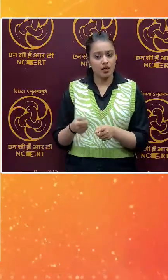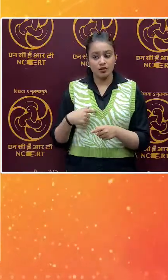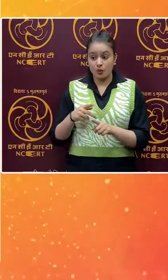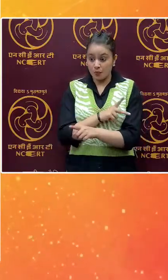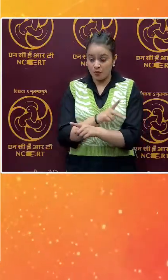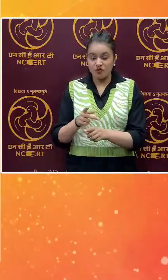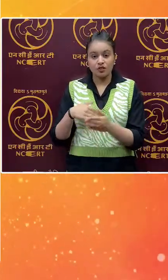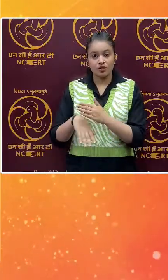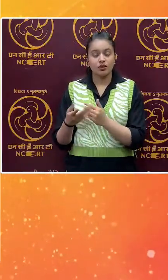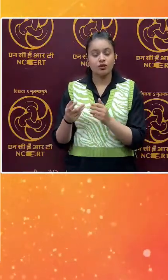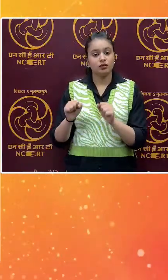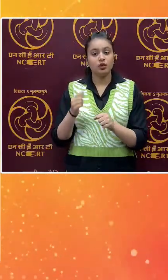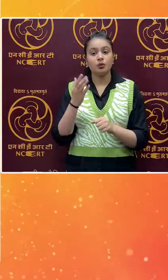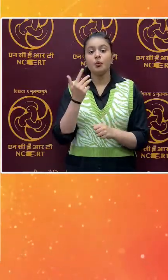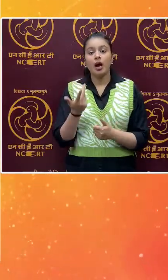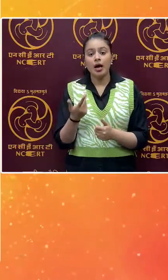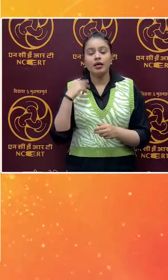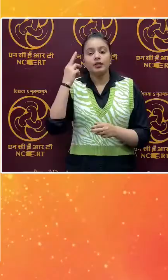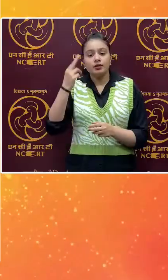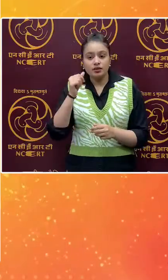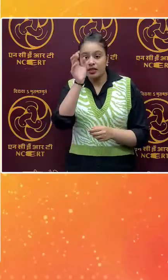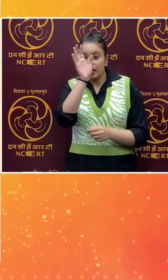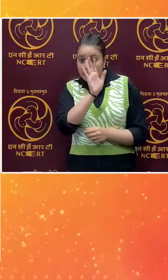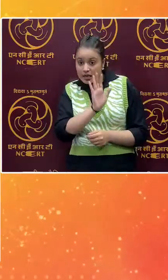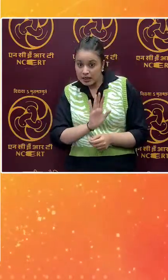profession Yes. while sir. contributing to the